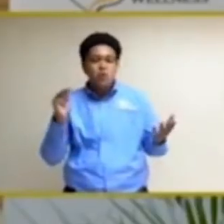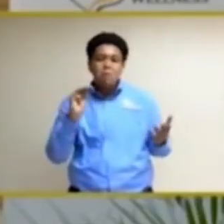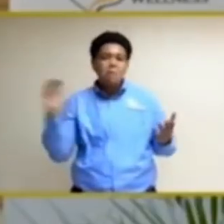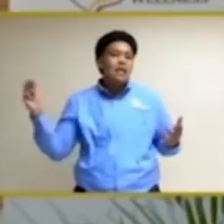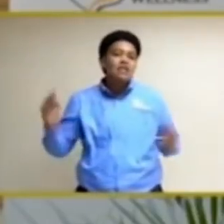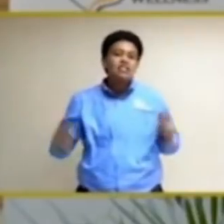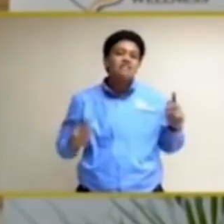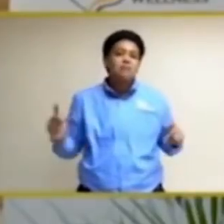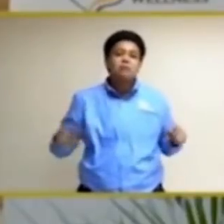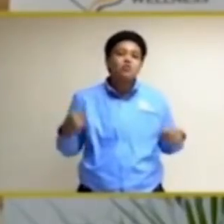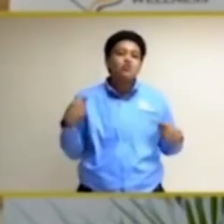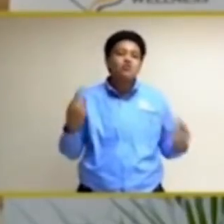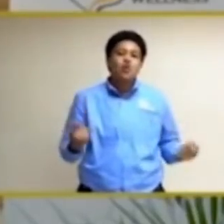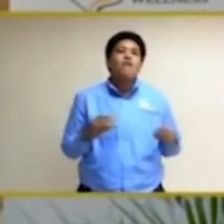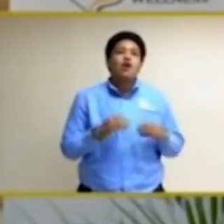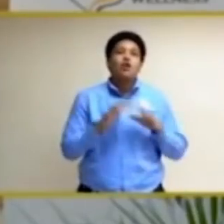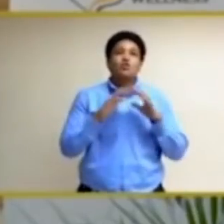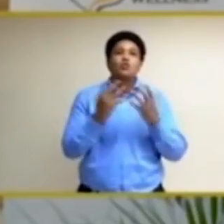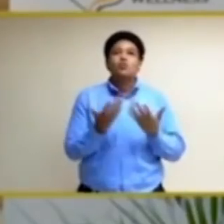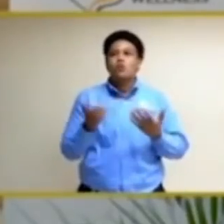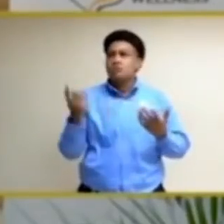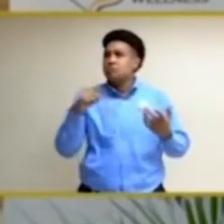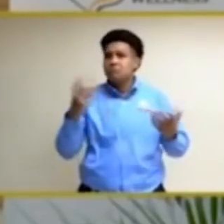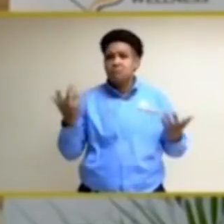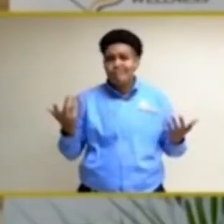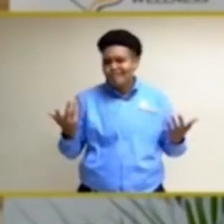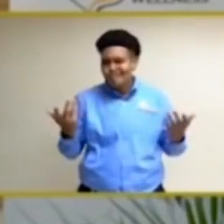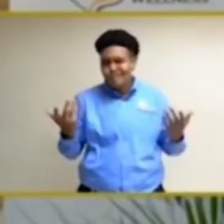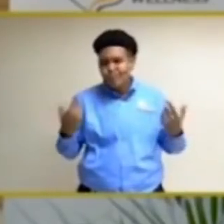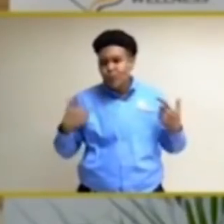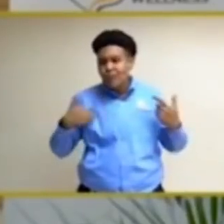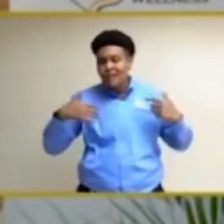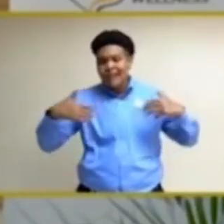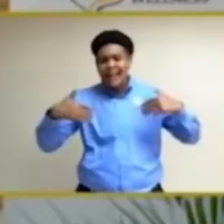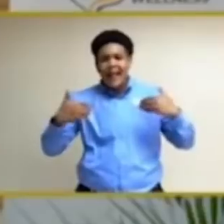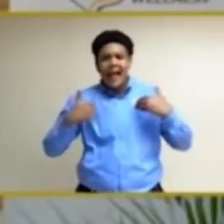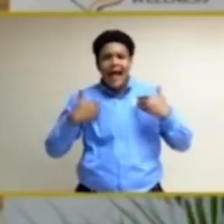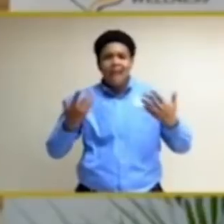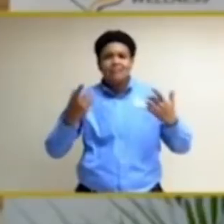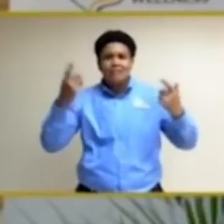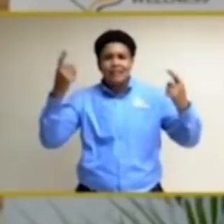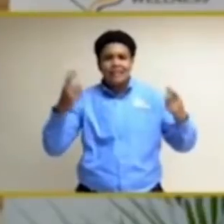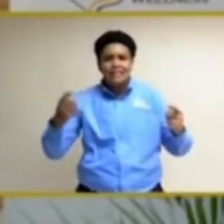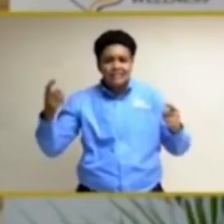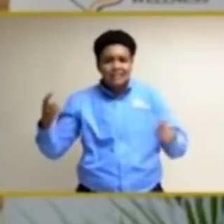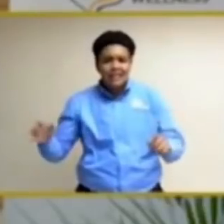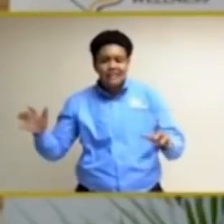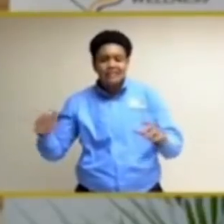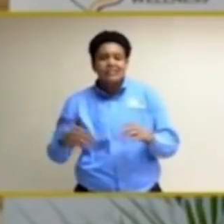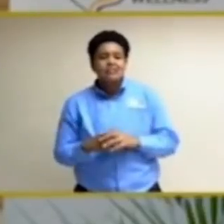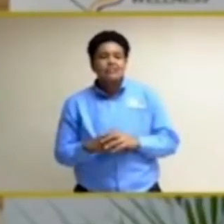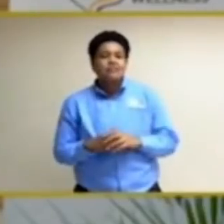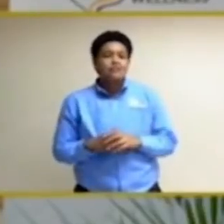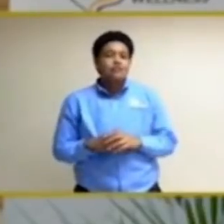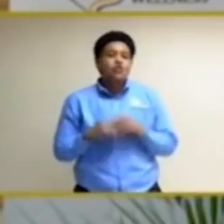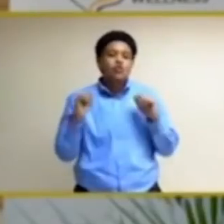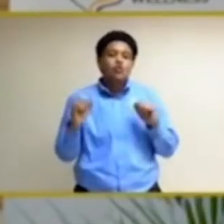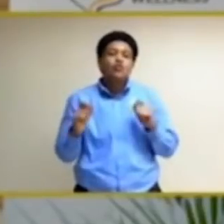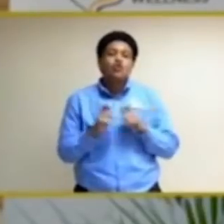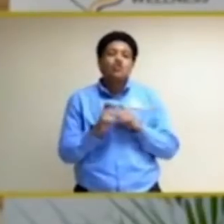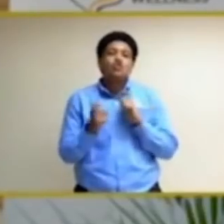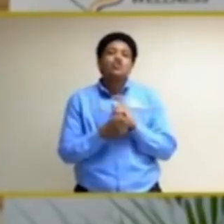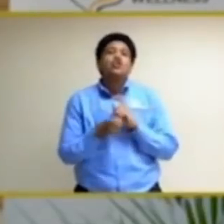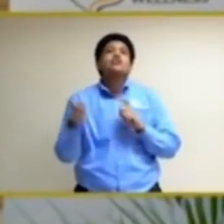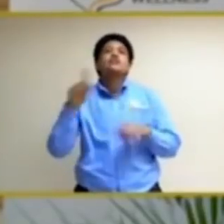of persons so far around the world and we have not had incidents that could change